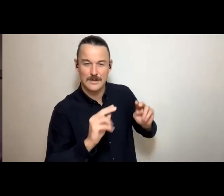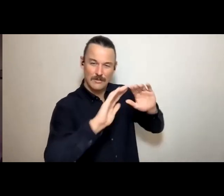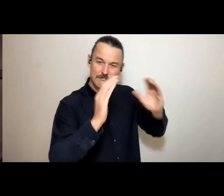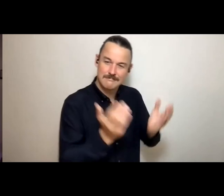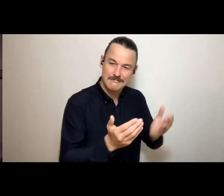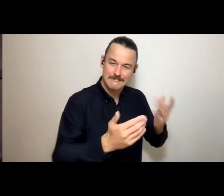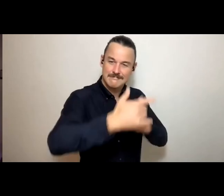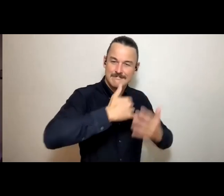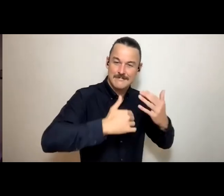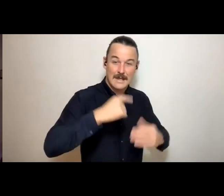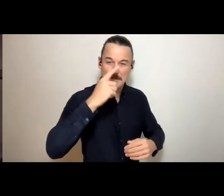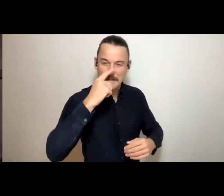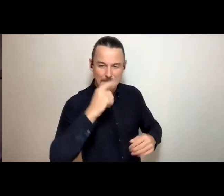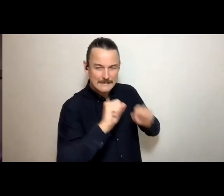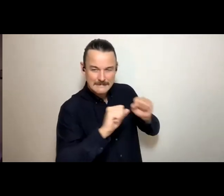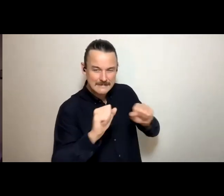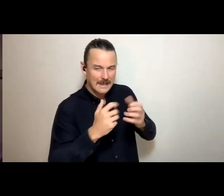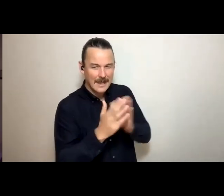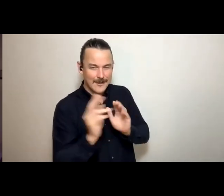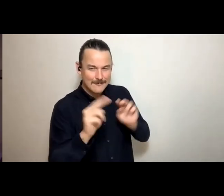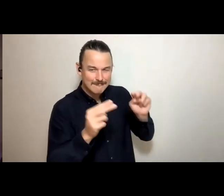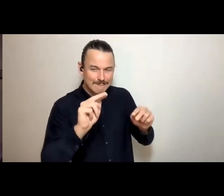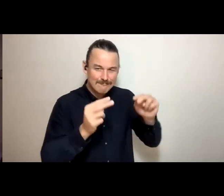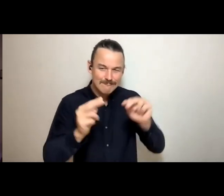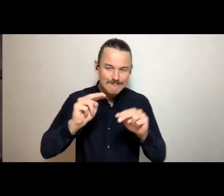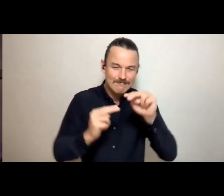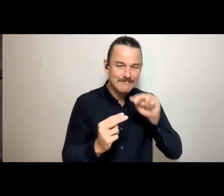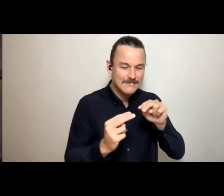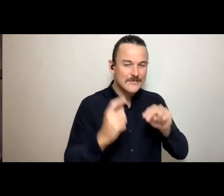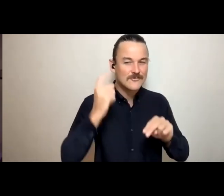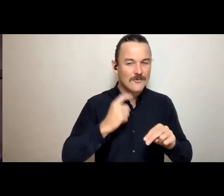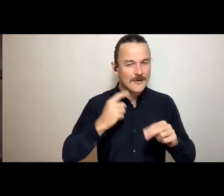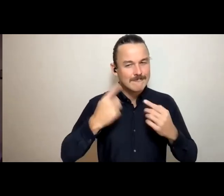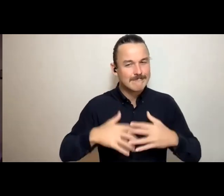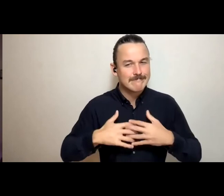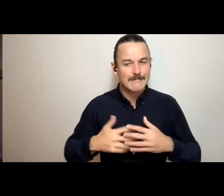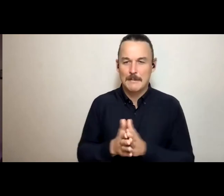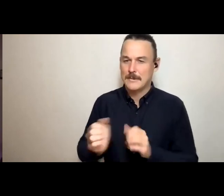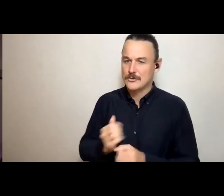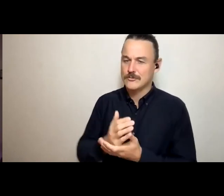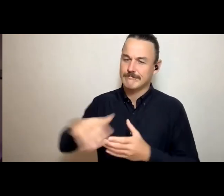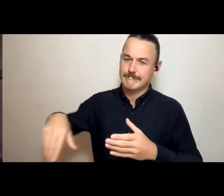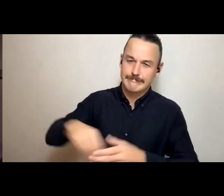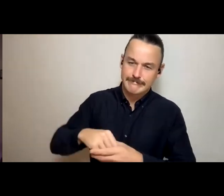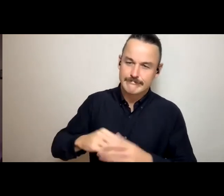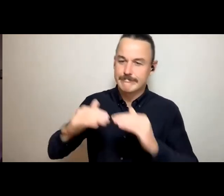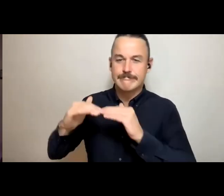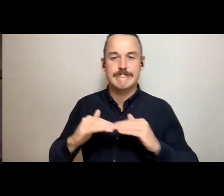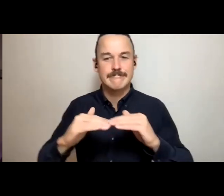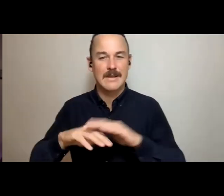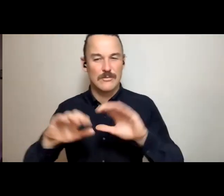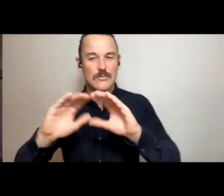differing elements and mechanisms that drive inclusion and exclusion in our society. So, thank you for taking the time to listen today